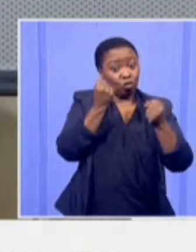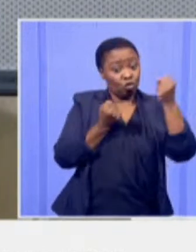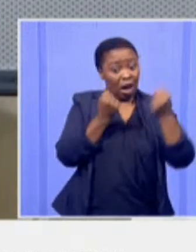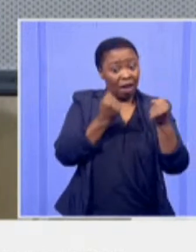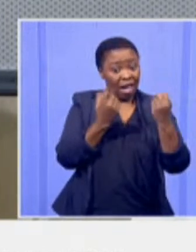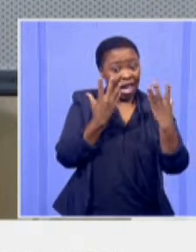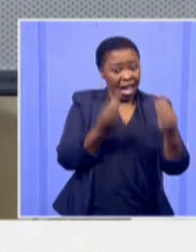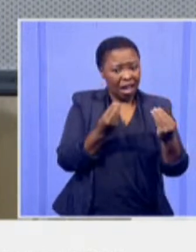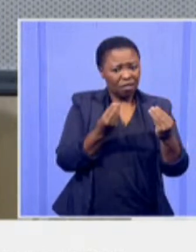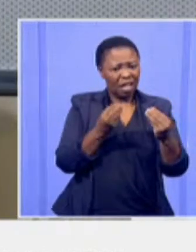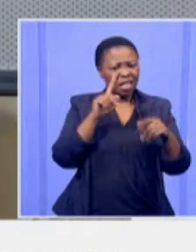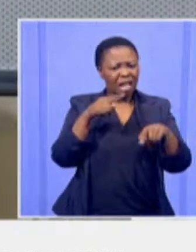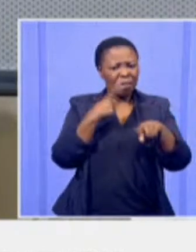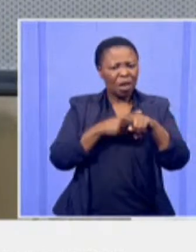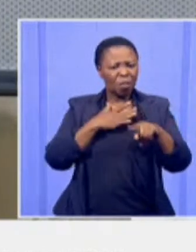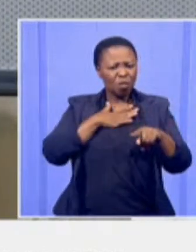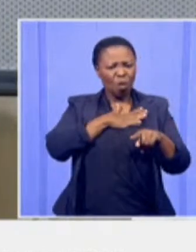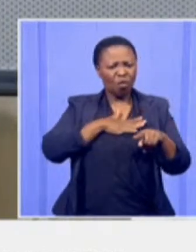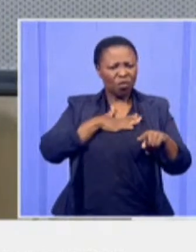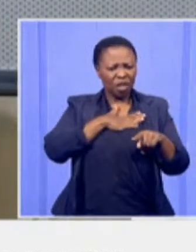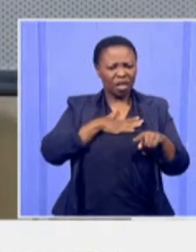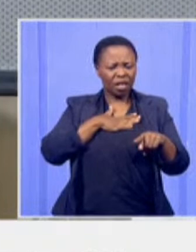Sometimes you feel like you're entering Conca.